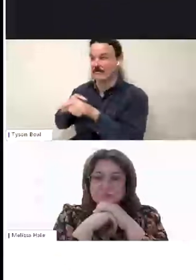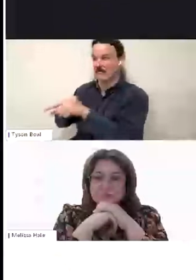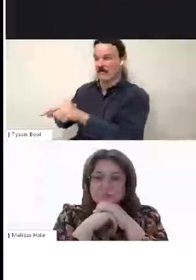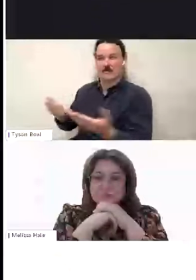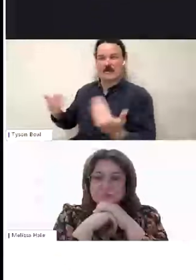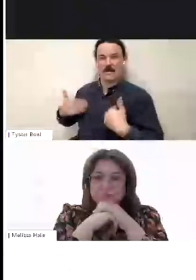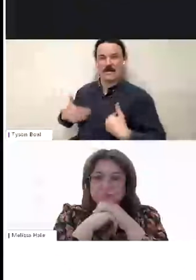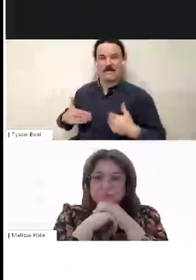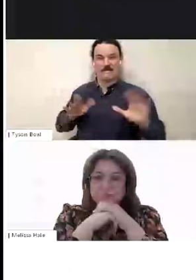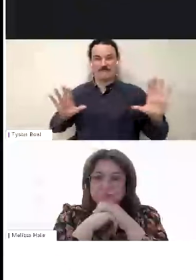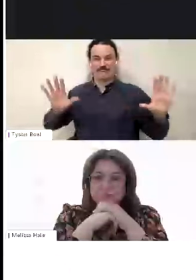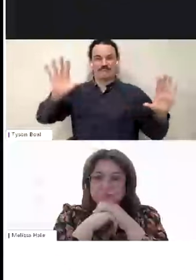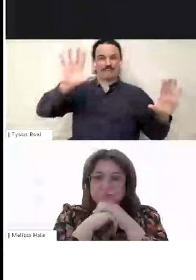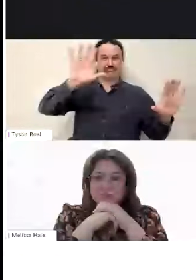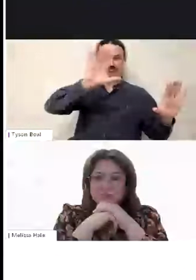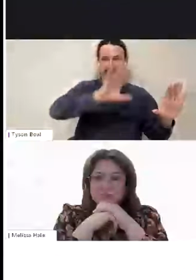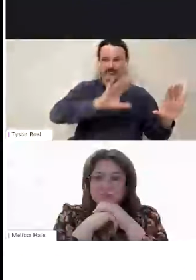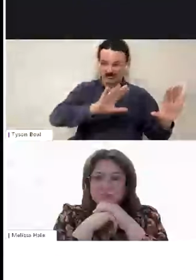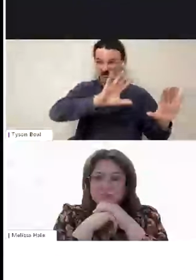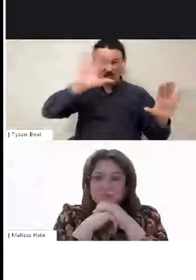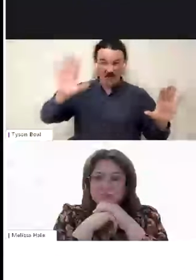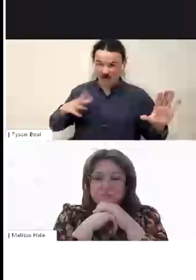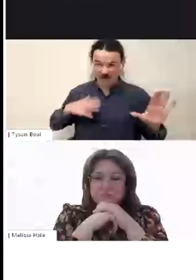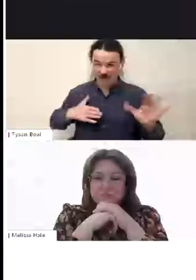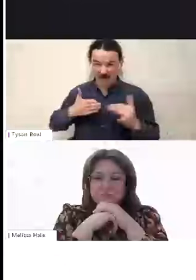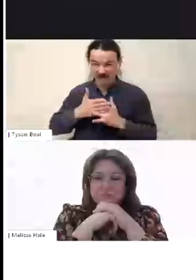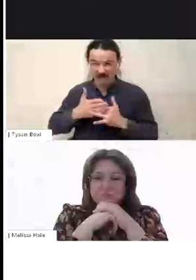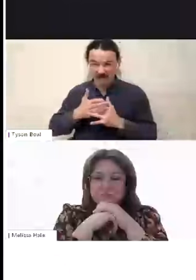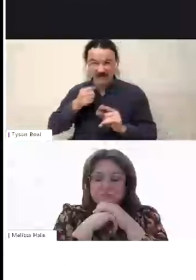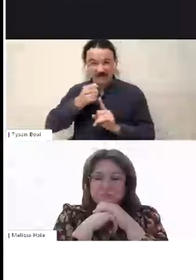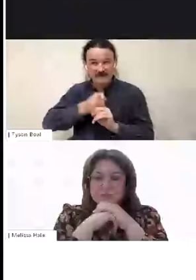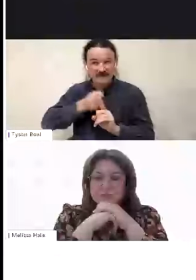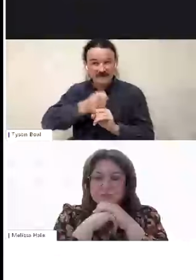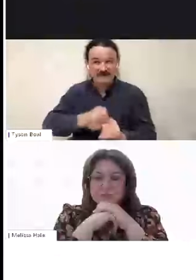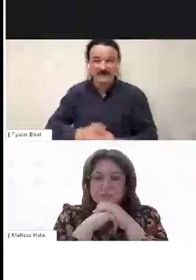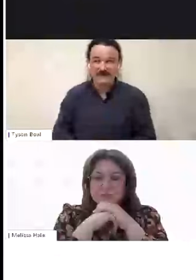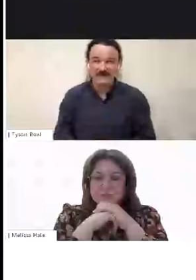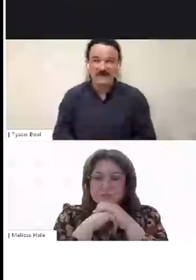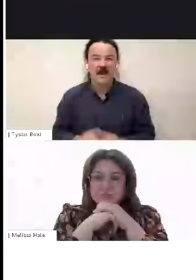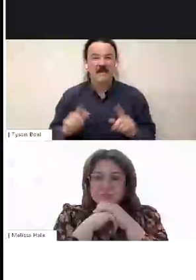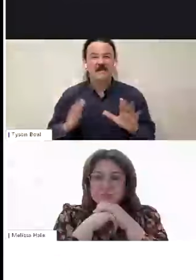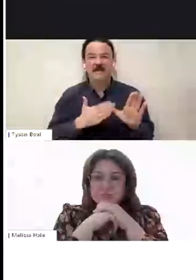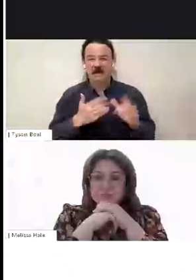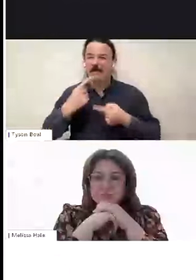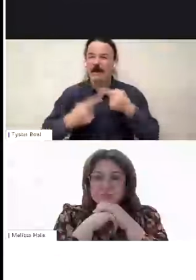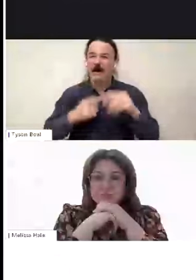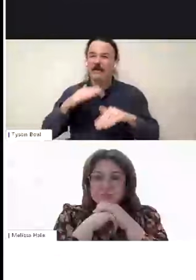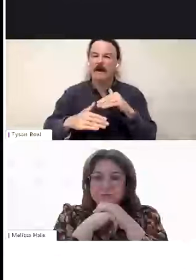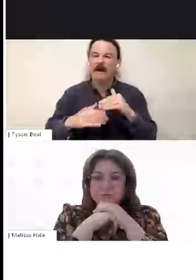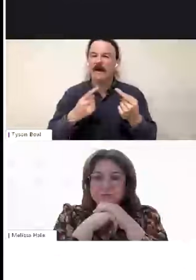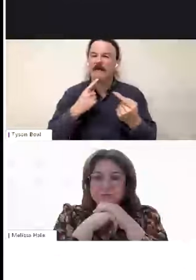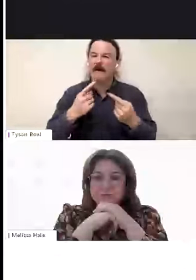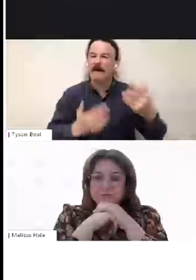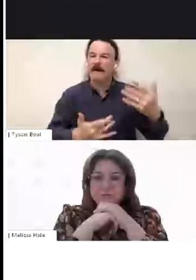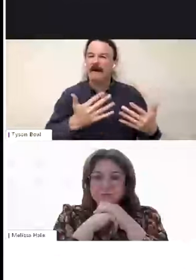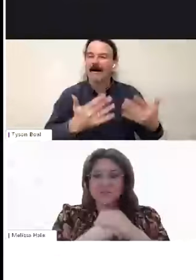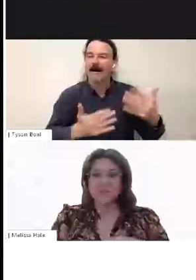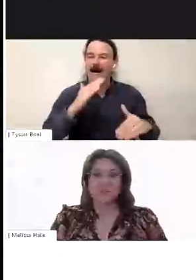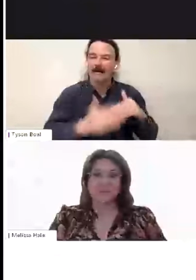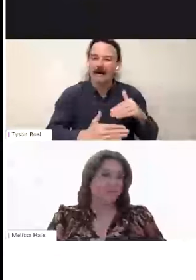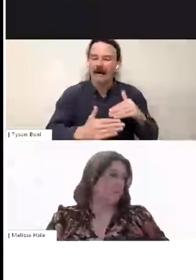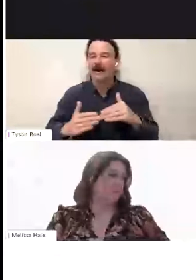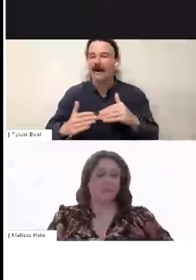might do is just take you through some of the facts as they relate to disability in our communities, and also just share with you some of